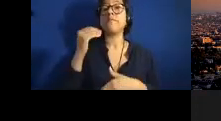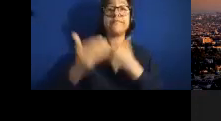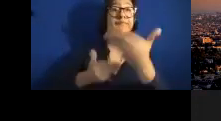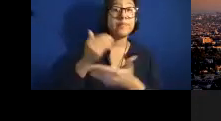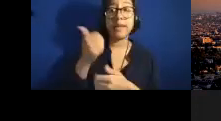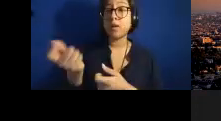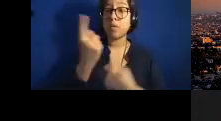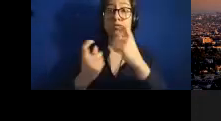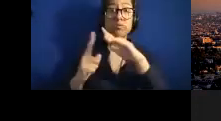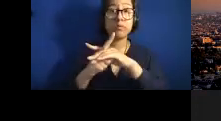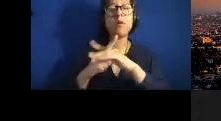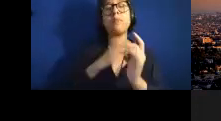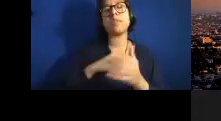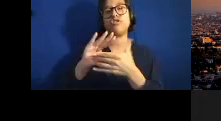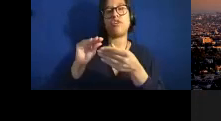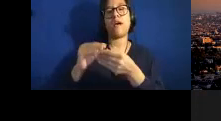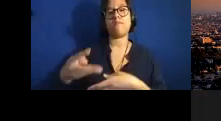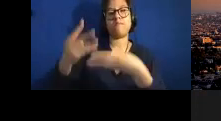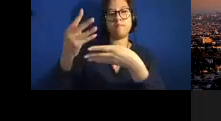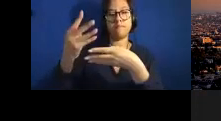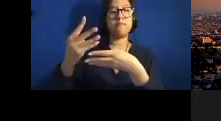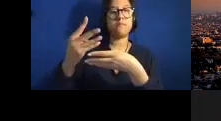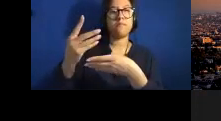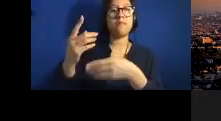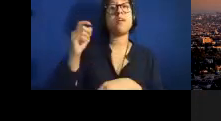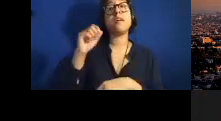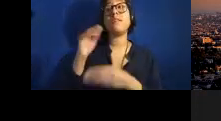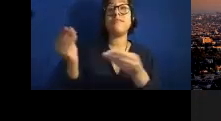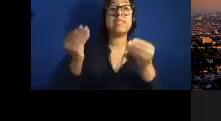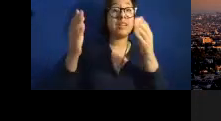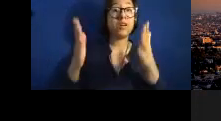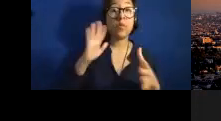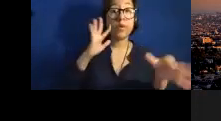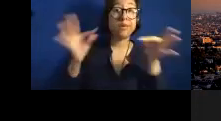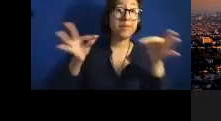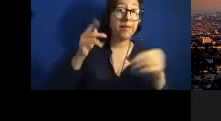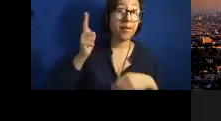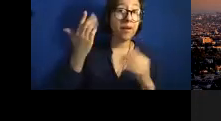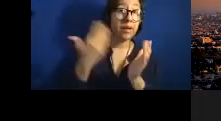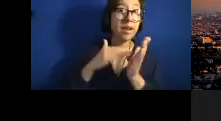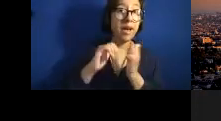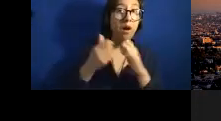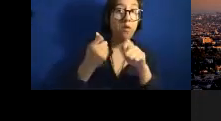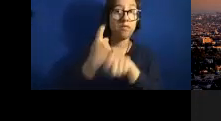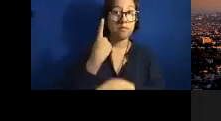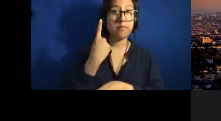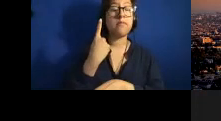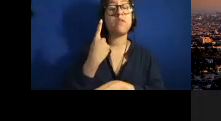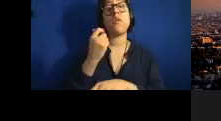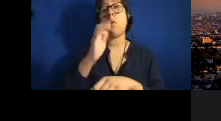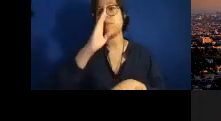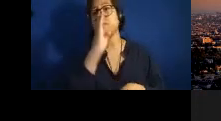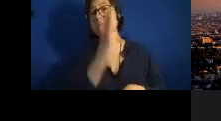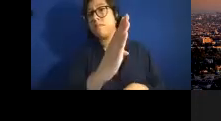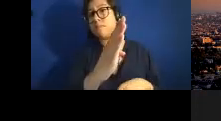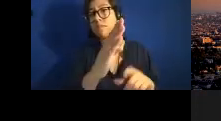questions, please put them into the chat box. Some of the facilitators will explain that a little bit later on, how to do that, how to direct them to people to make sure your questions